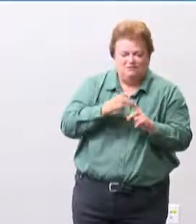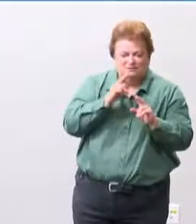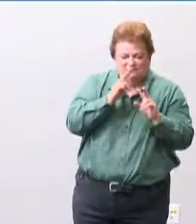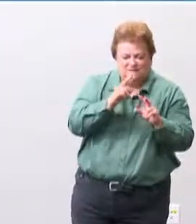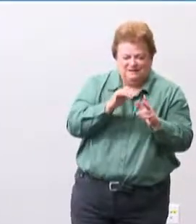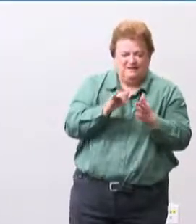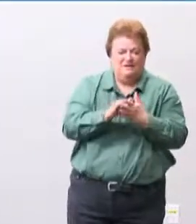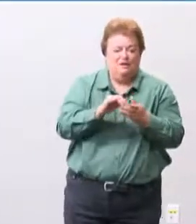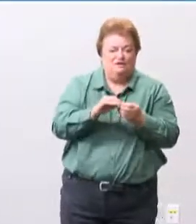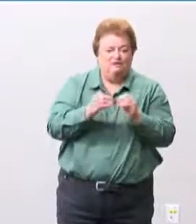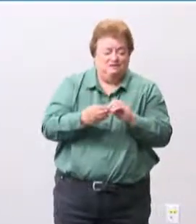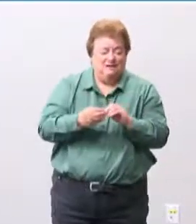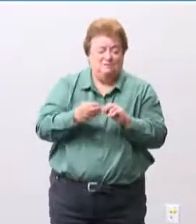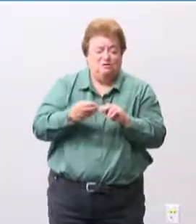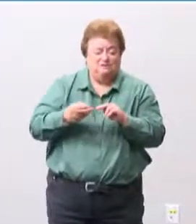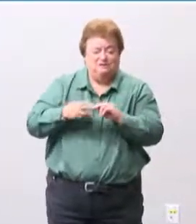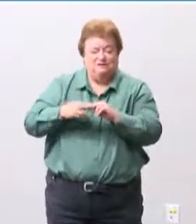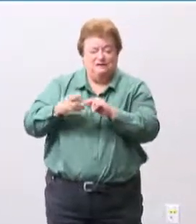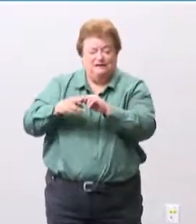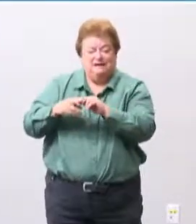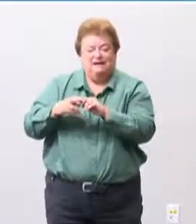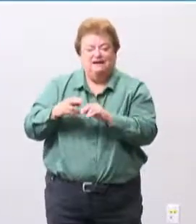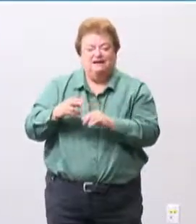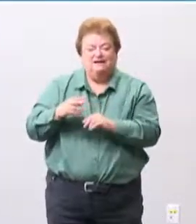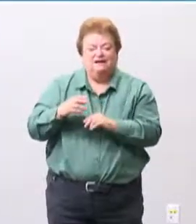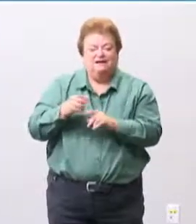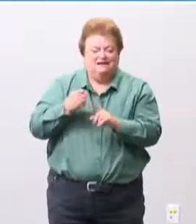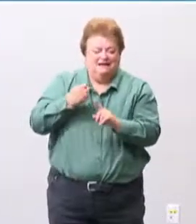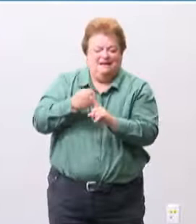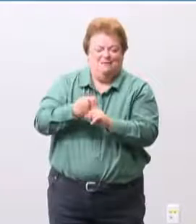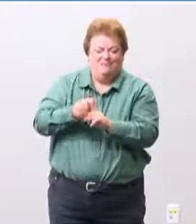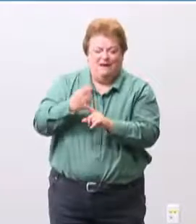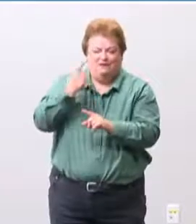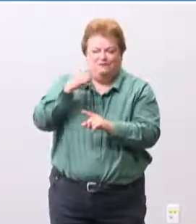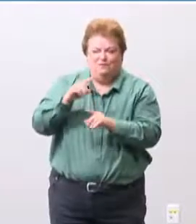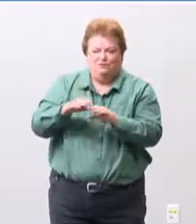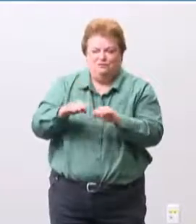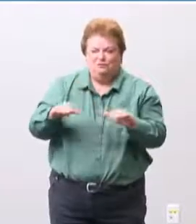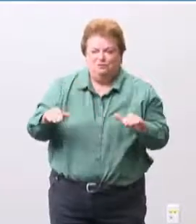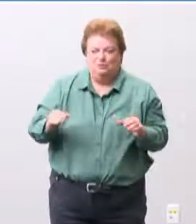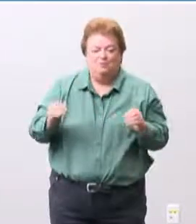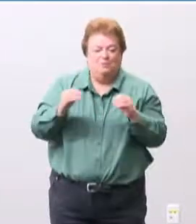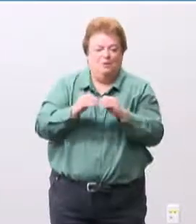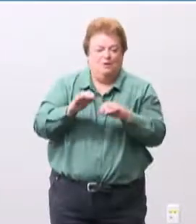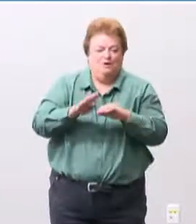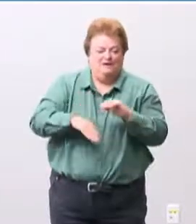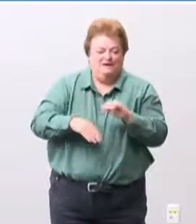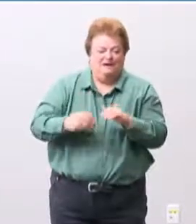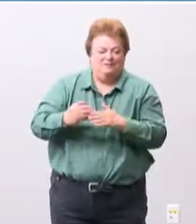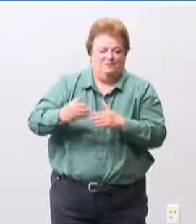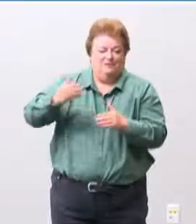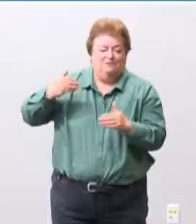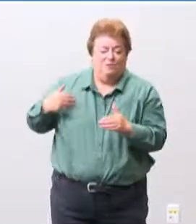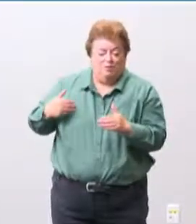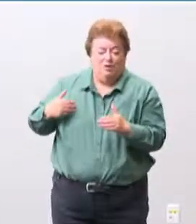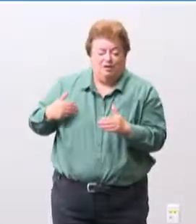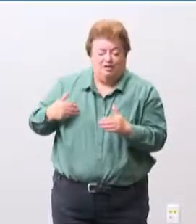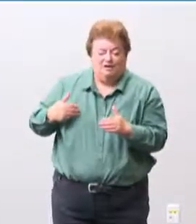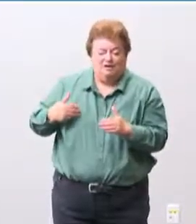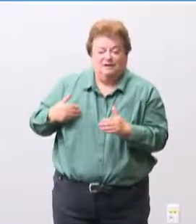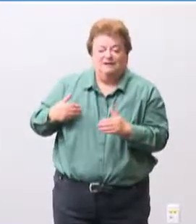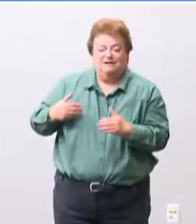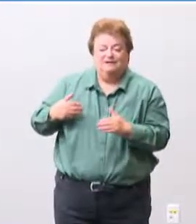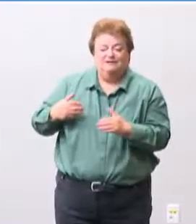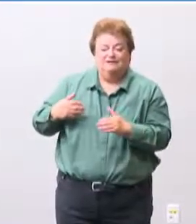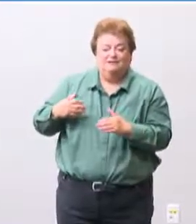what we have seen is it's impacted children more than previous surges of the COVID